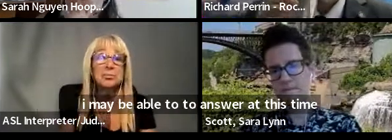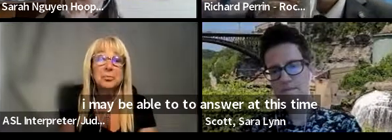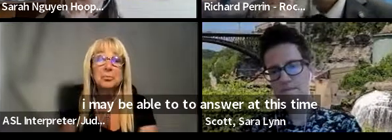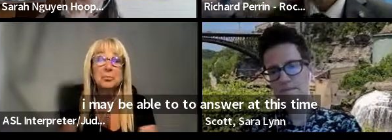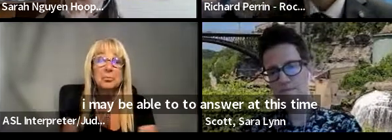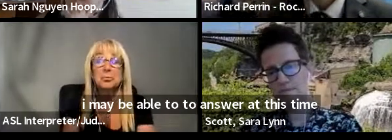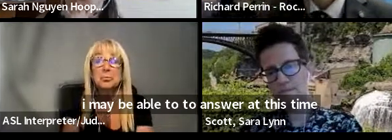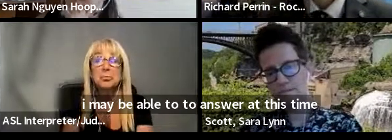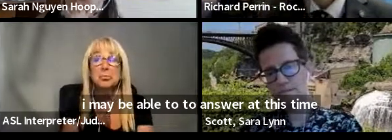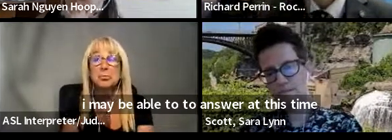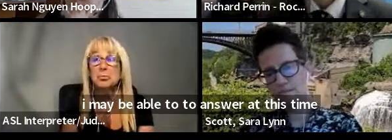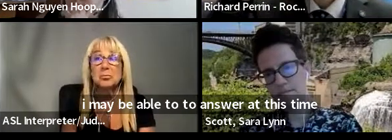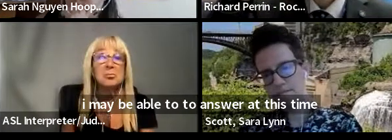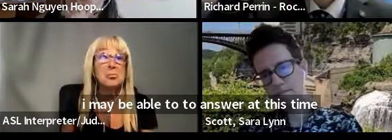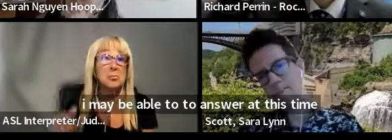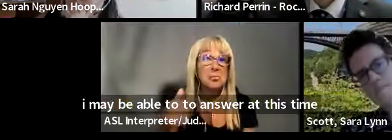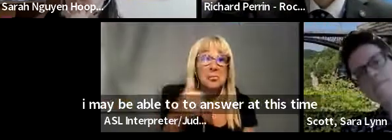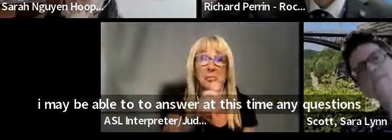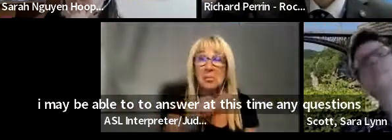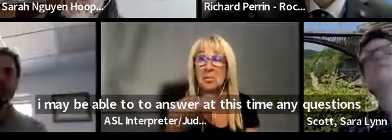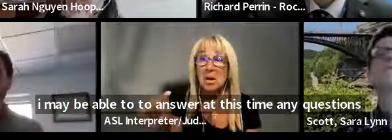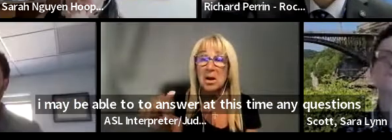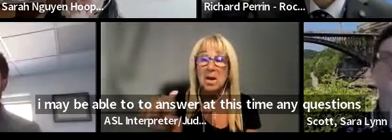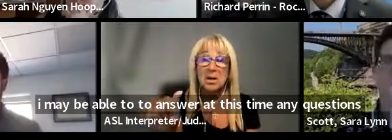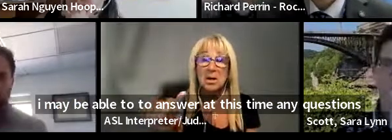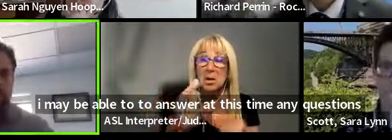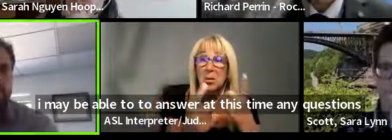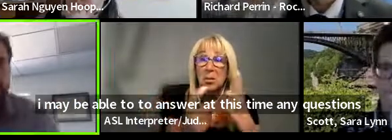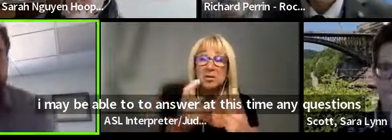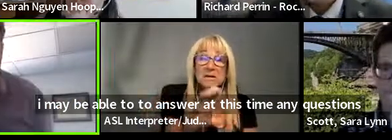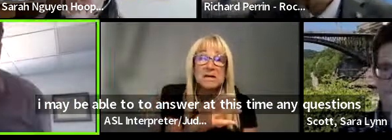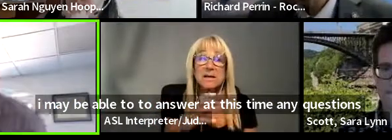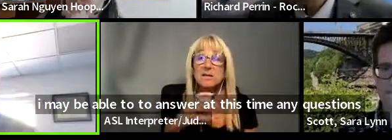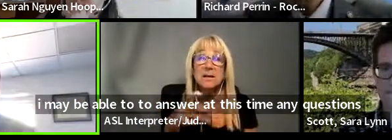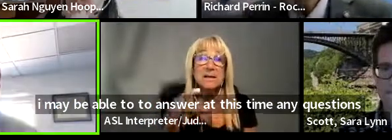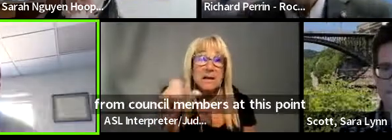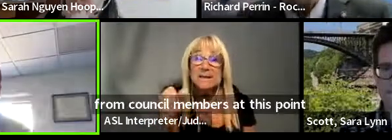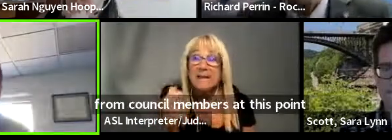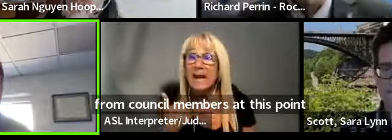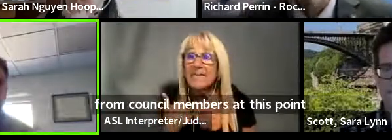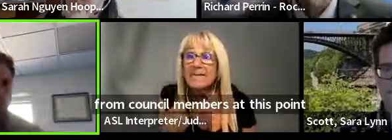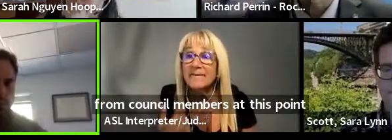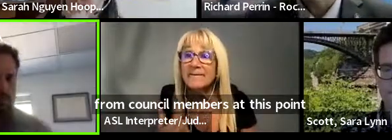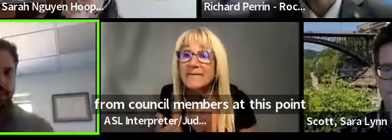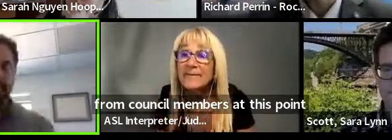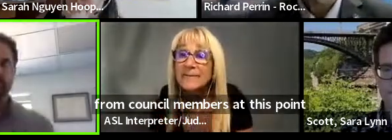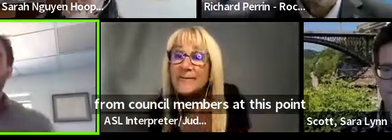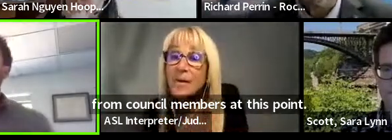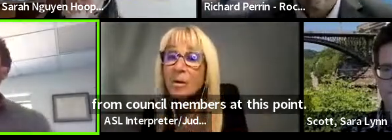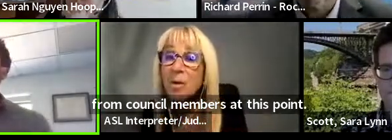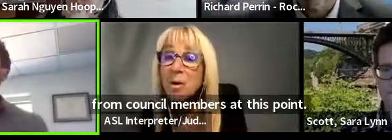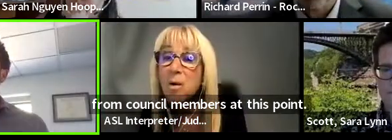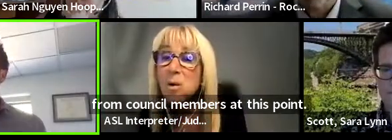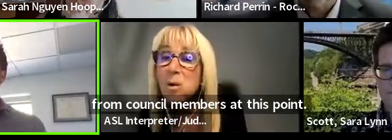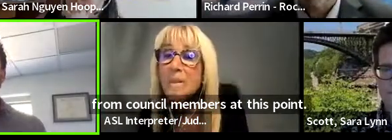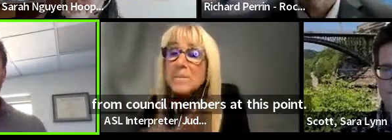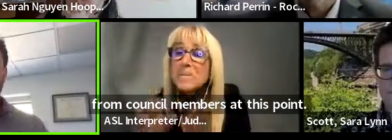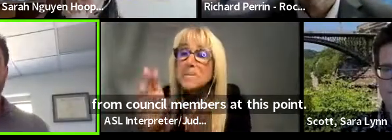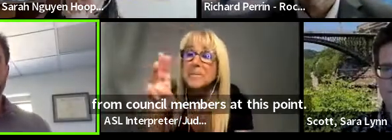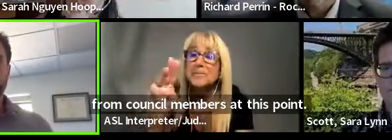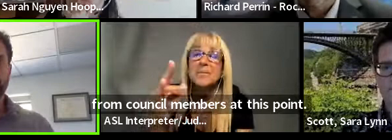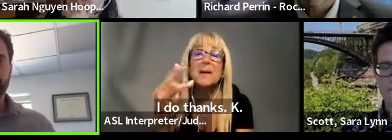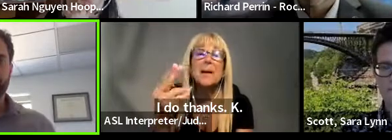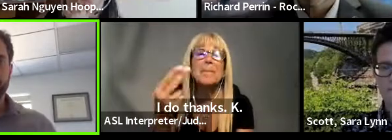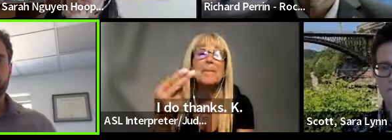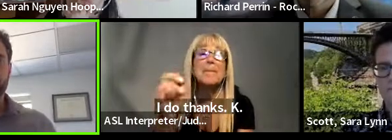Any questions from council members at this point? I do, yes. Councilmember Gruber, go ahead. Thanks. Thanks,